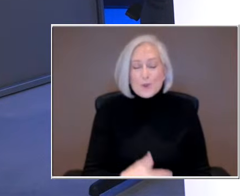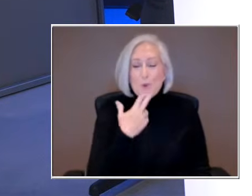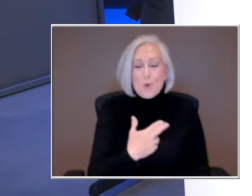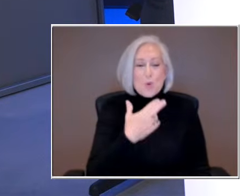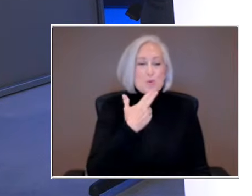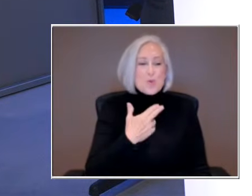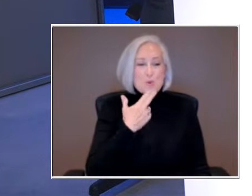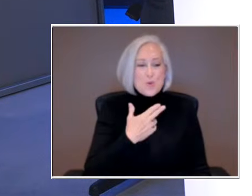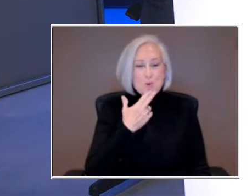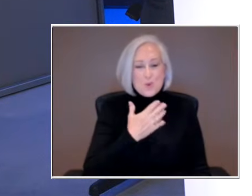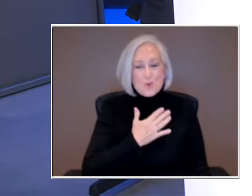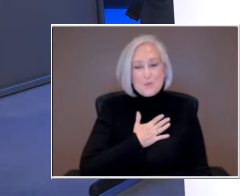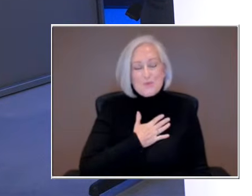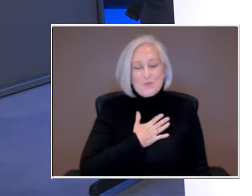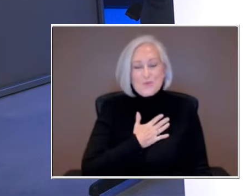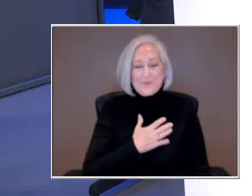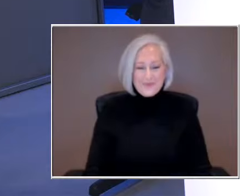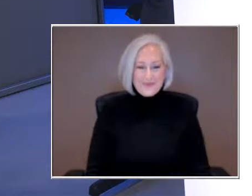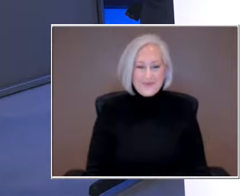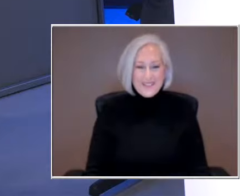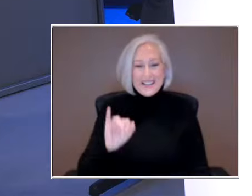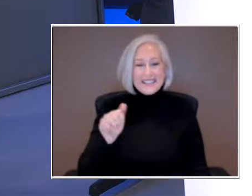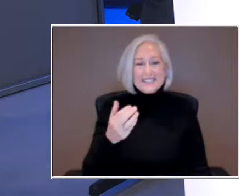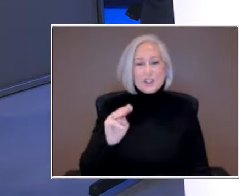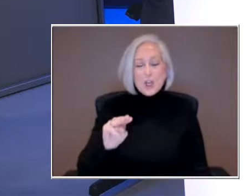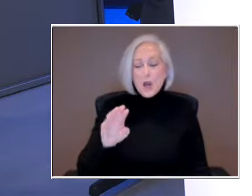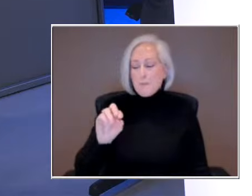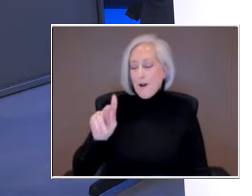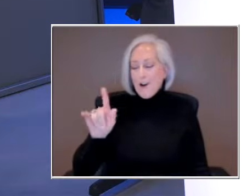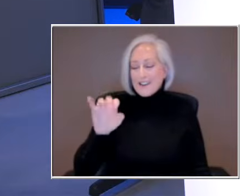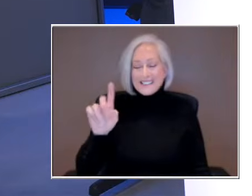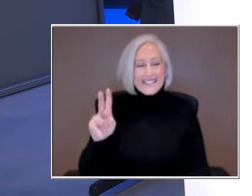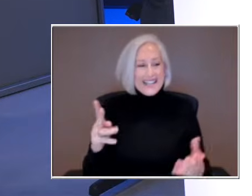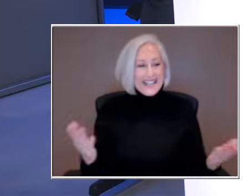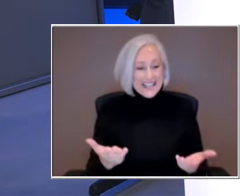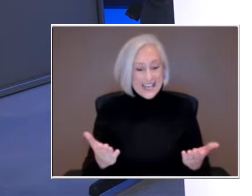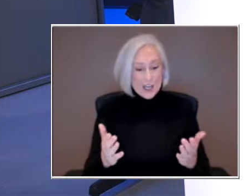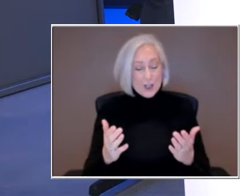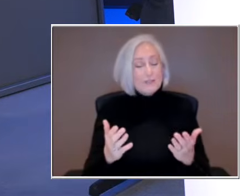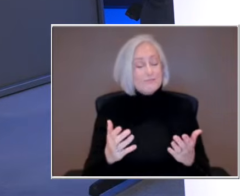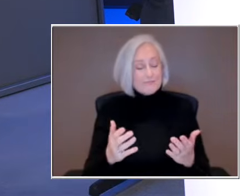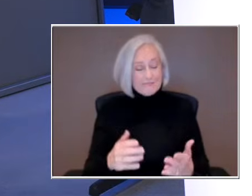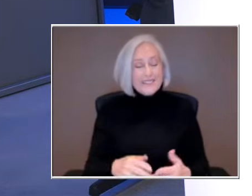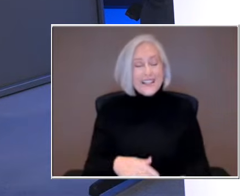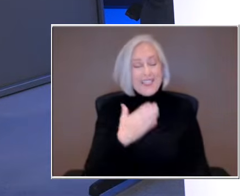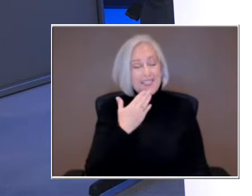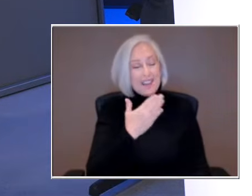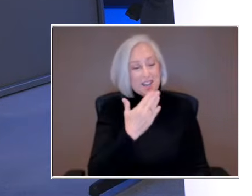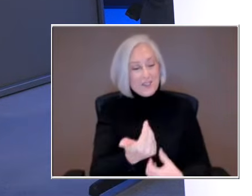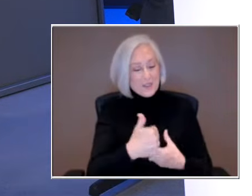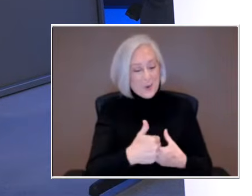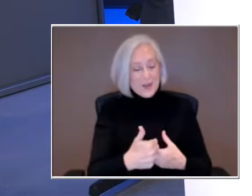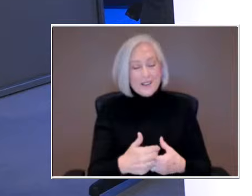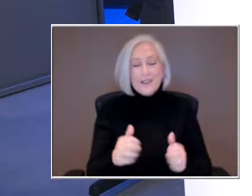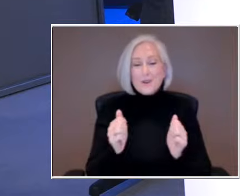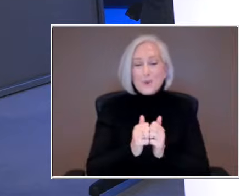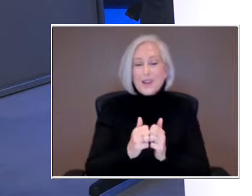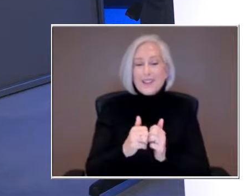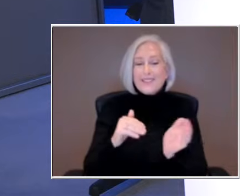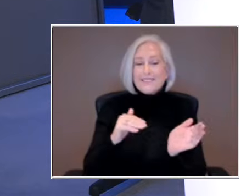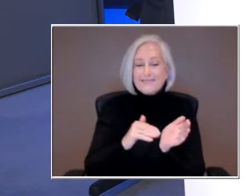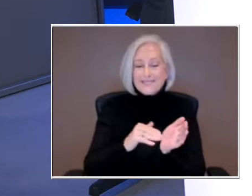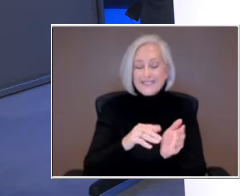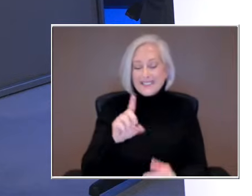my goodness. Jim Ondick is here in the studio with us today. Thank you for being here. Alongside his medical oncologist, Dr.